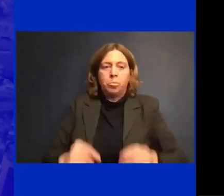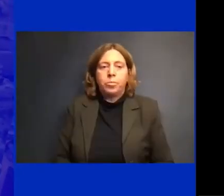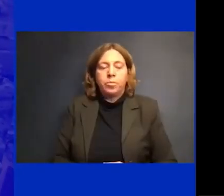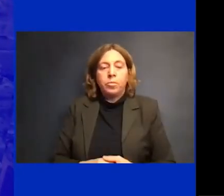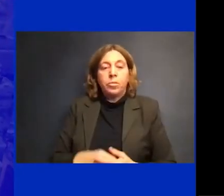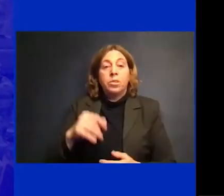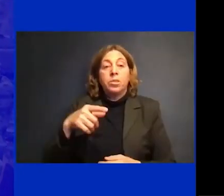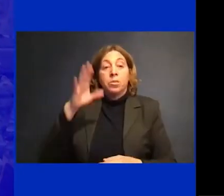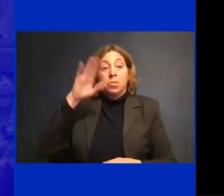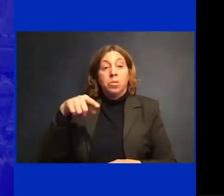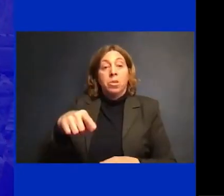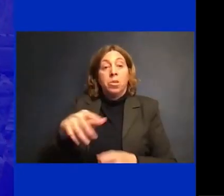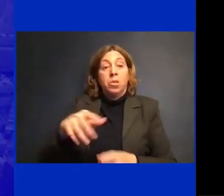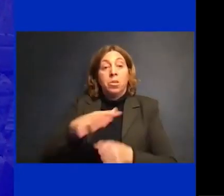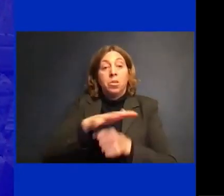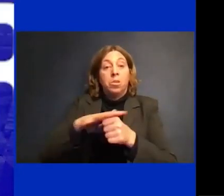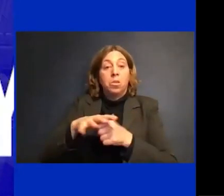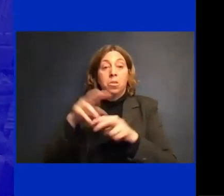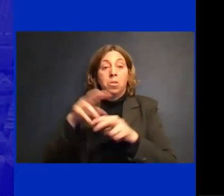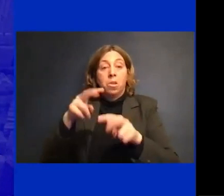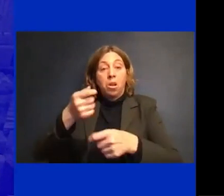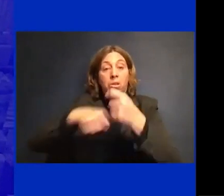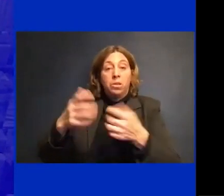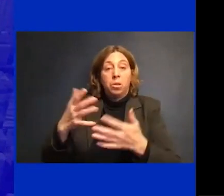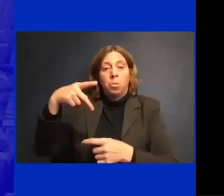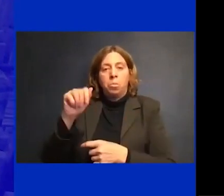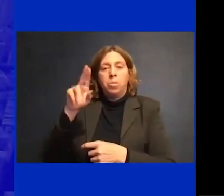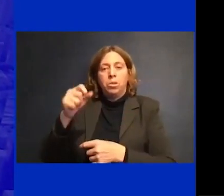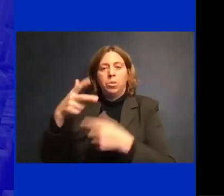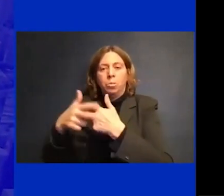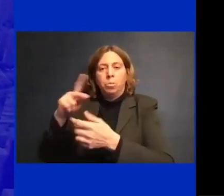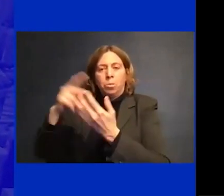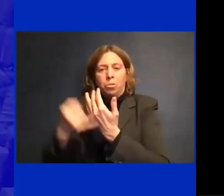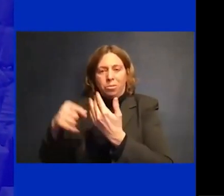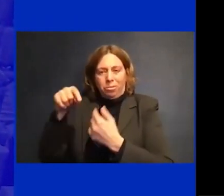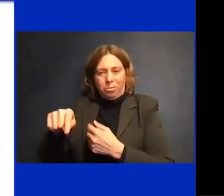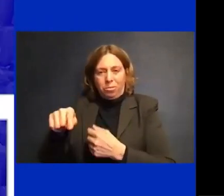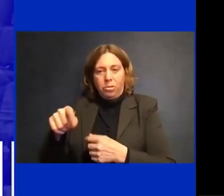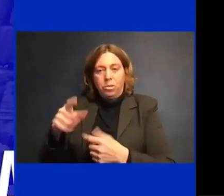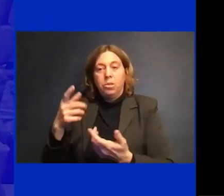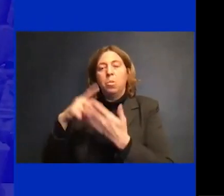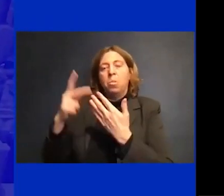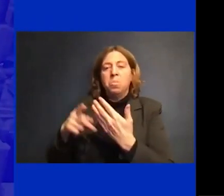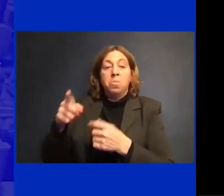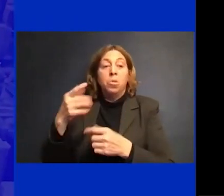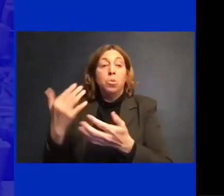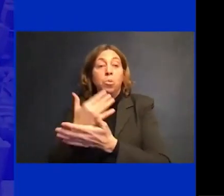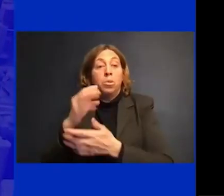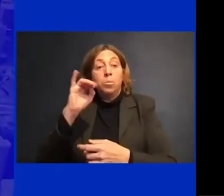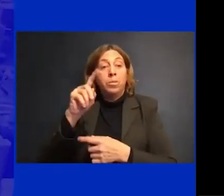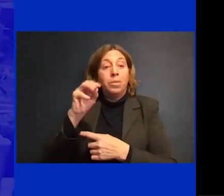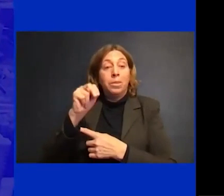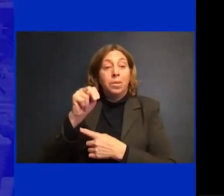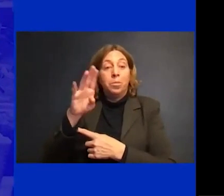This locally preferred alternative, also known as the Port Authority Bus Terminal Replacement Program, or the New